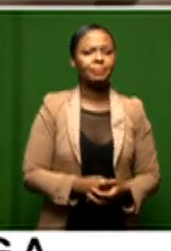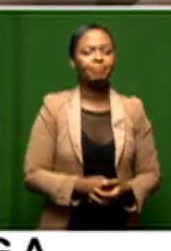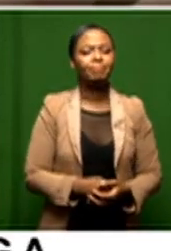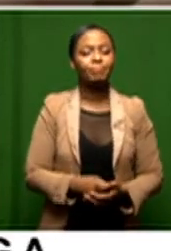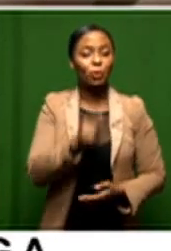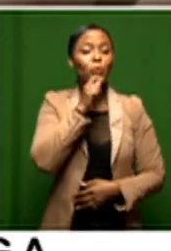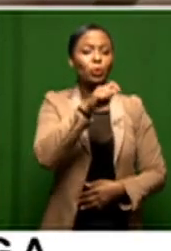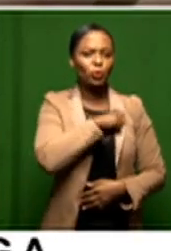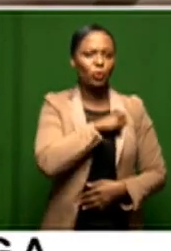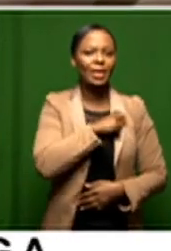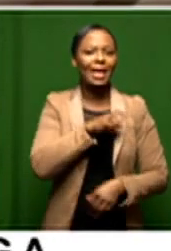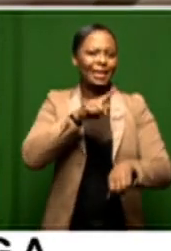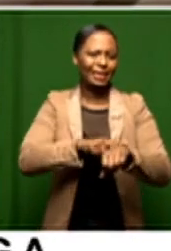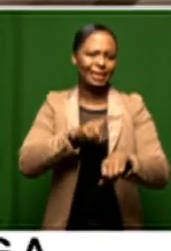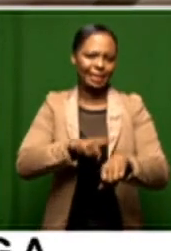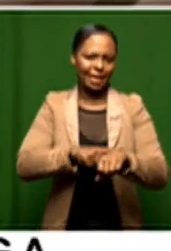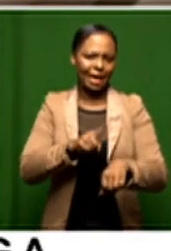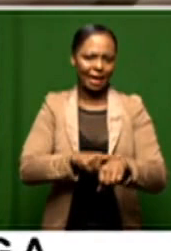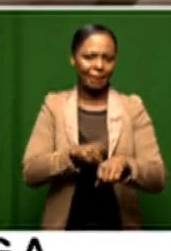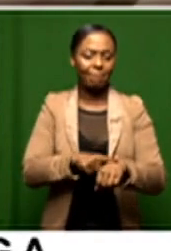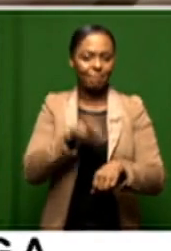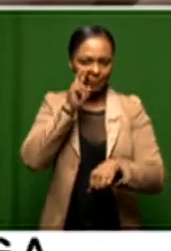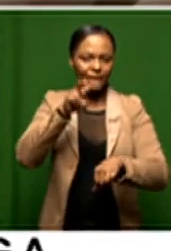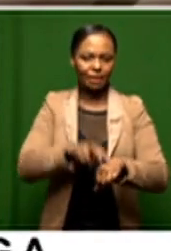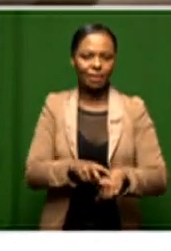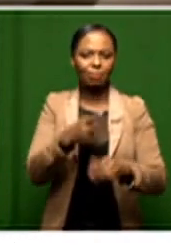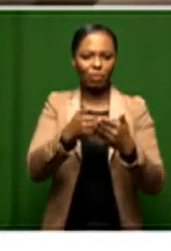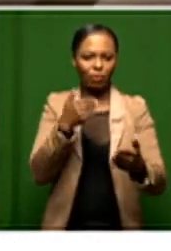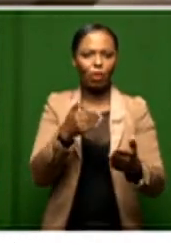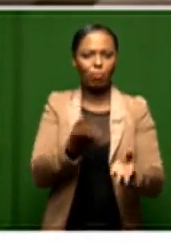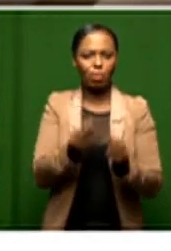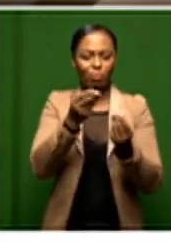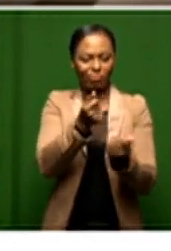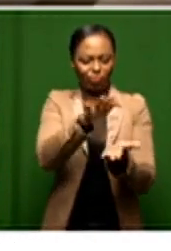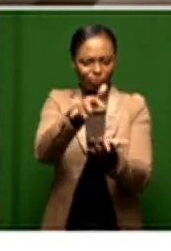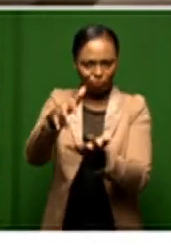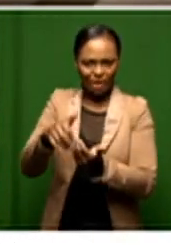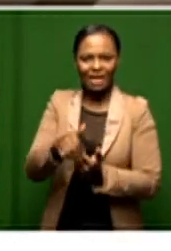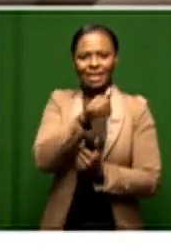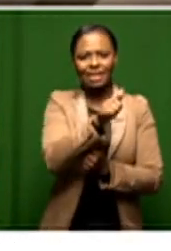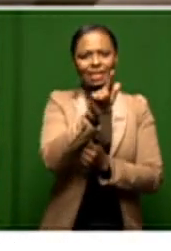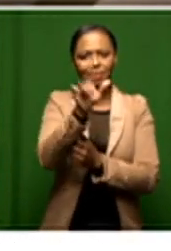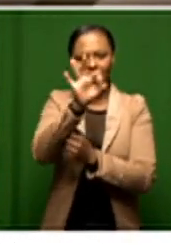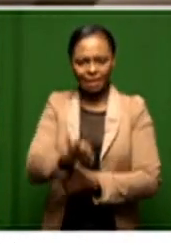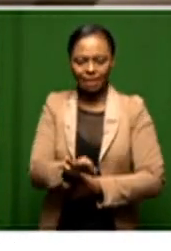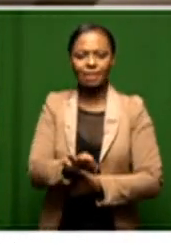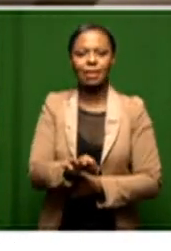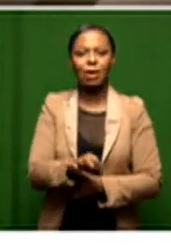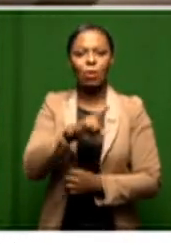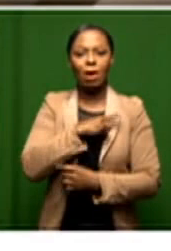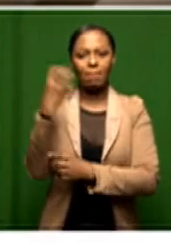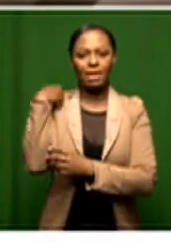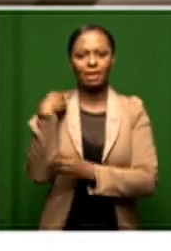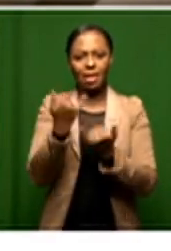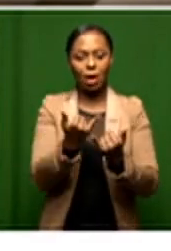quite some time before we need the next 27%, considering through the minister's initiatives, we now have